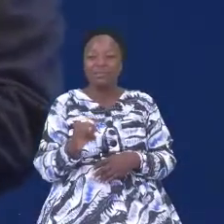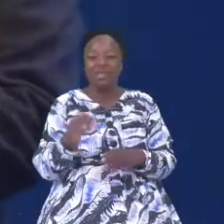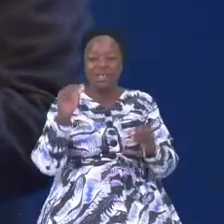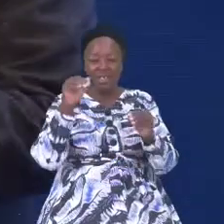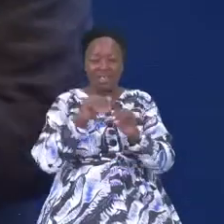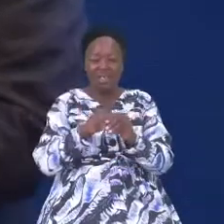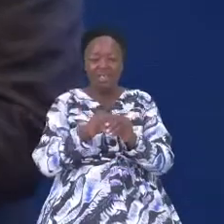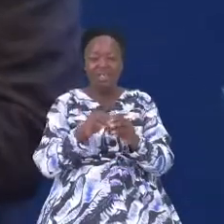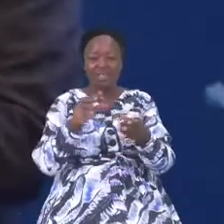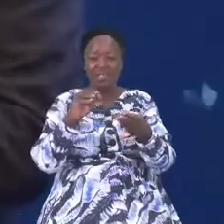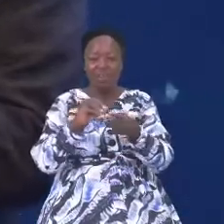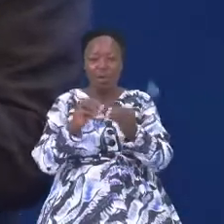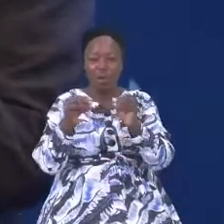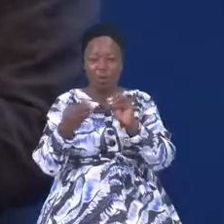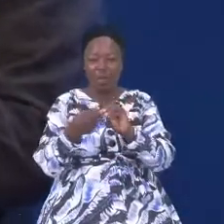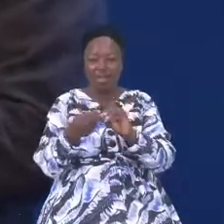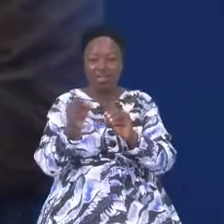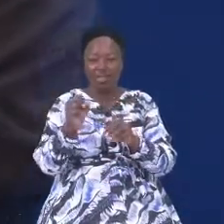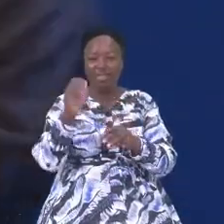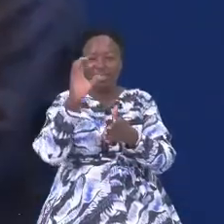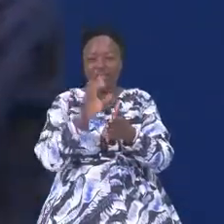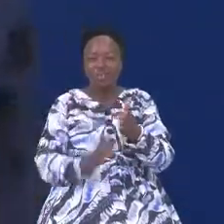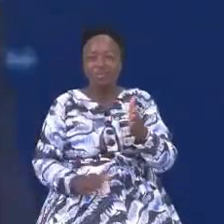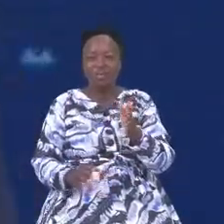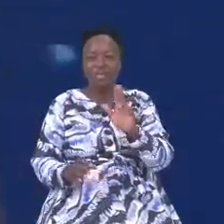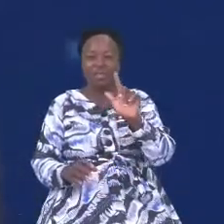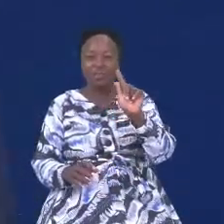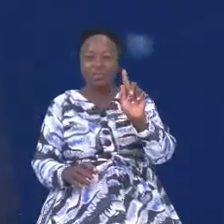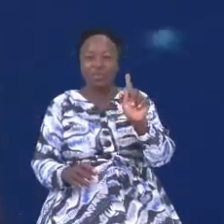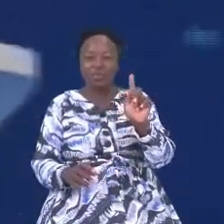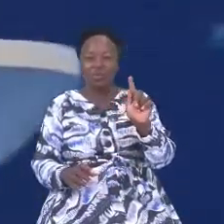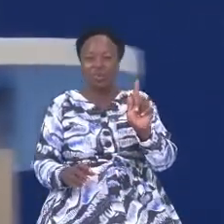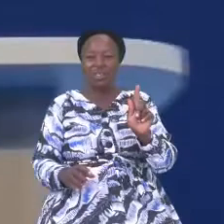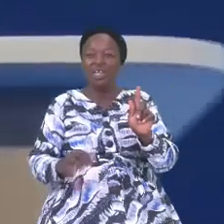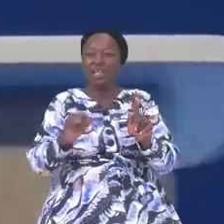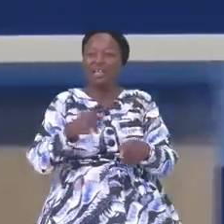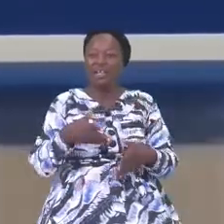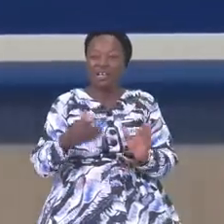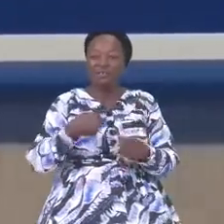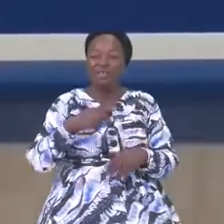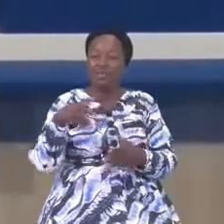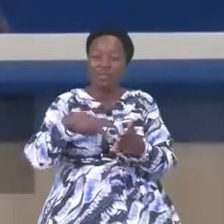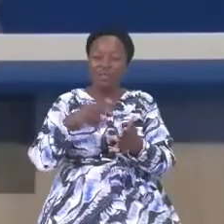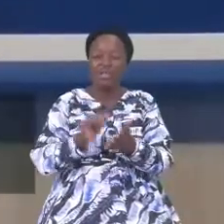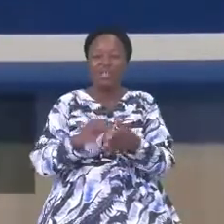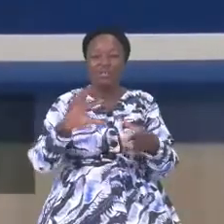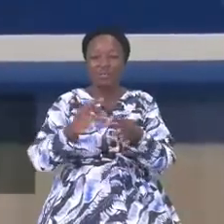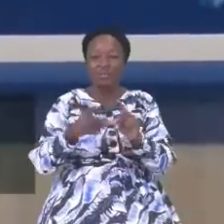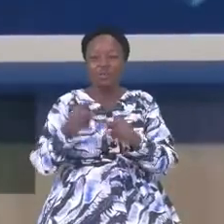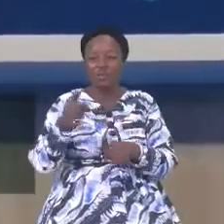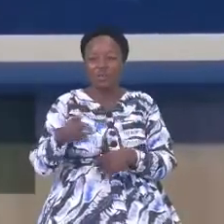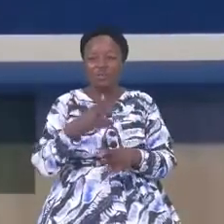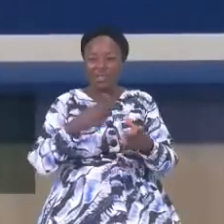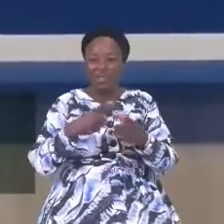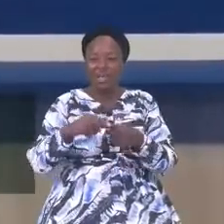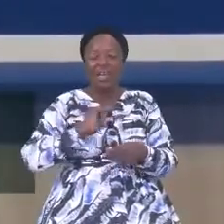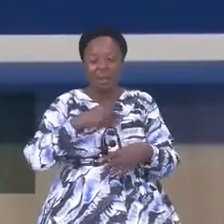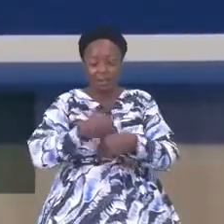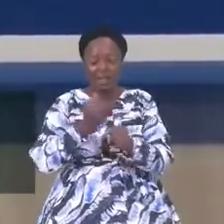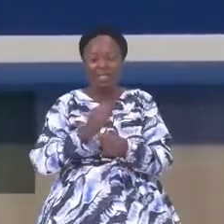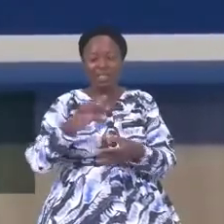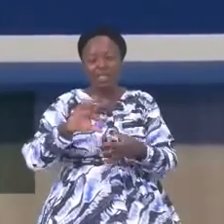Numbers chapter 21. Let me read the story to you. Then I'll make the